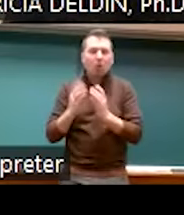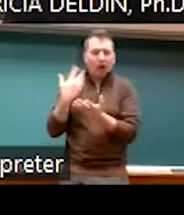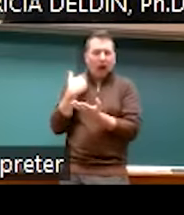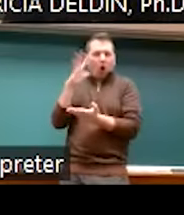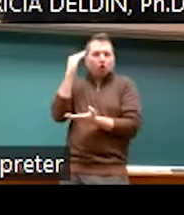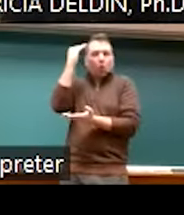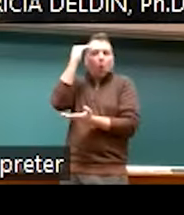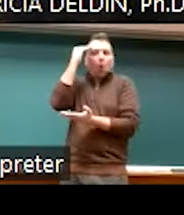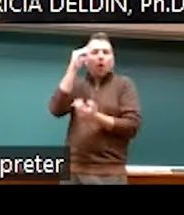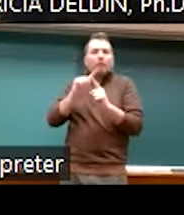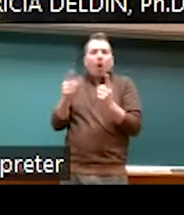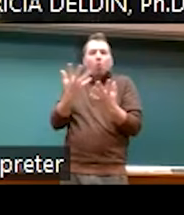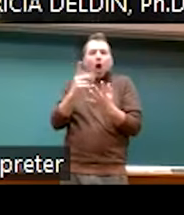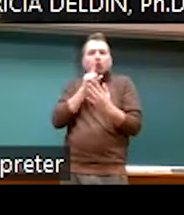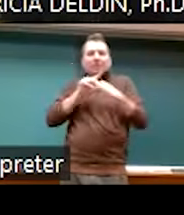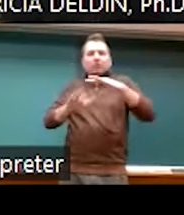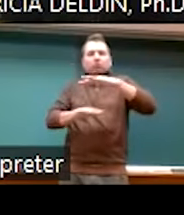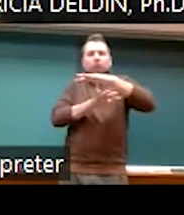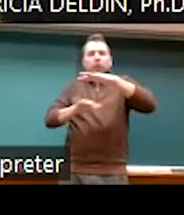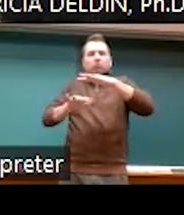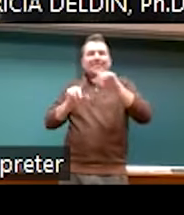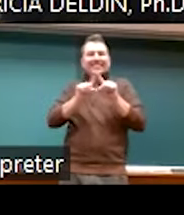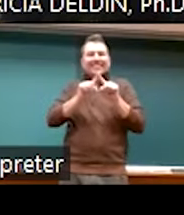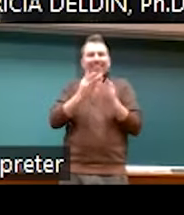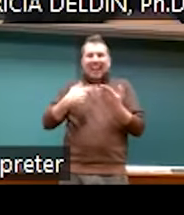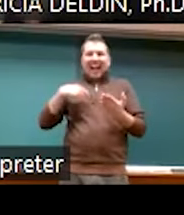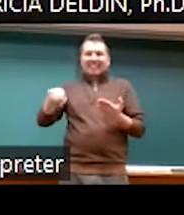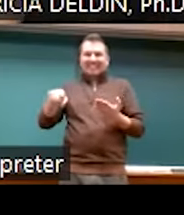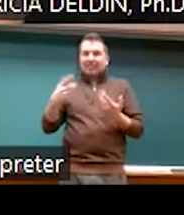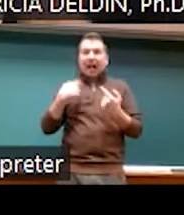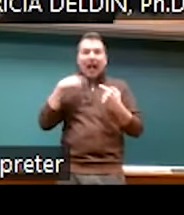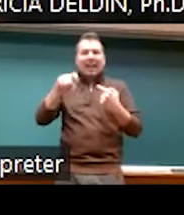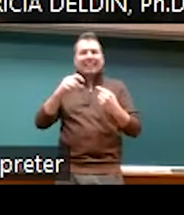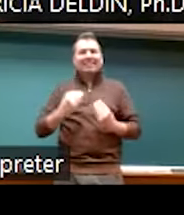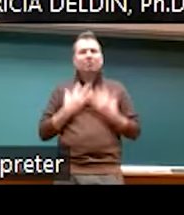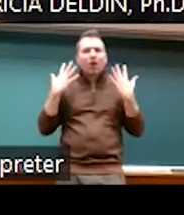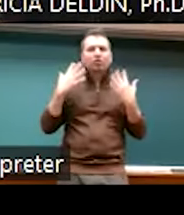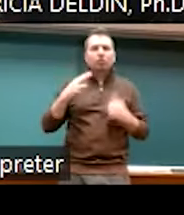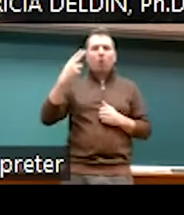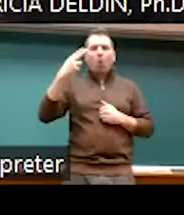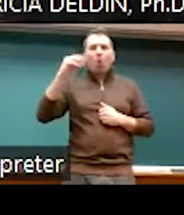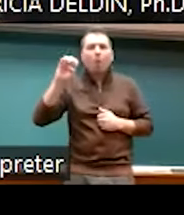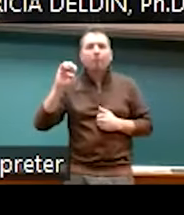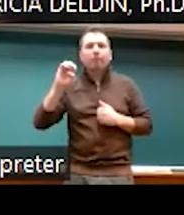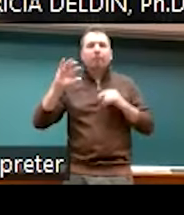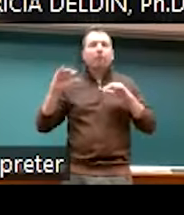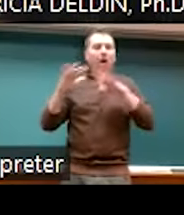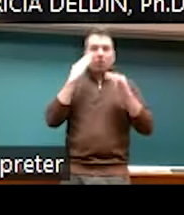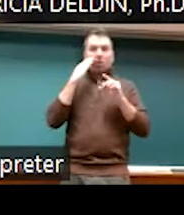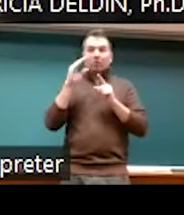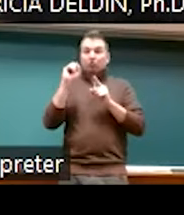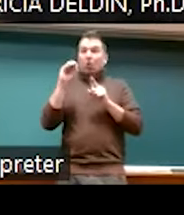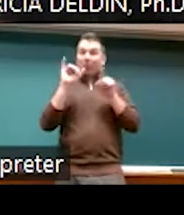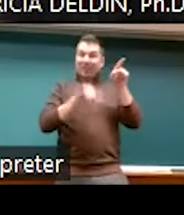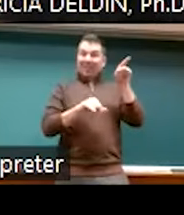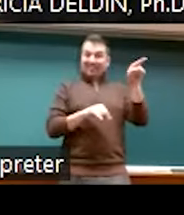that. So at my Weight Watchers meeting, my leader was a real estate agent who had lost